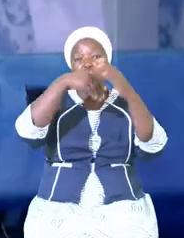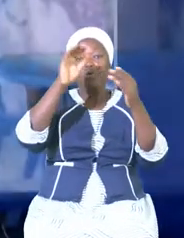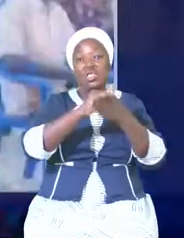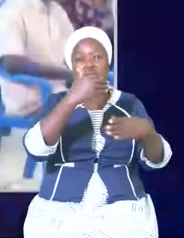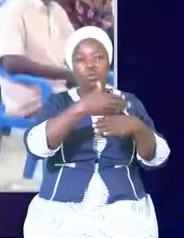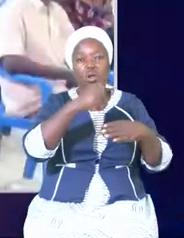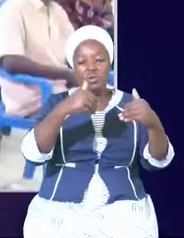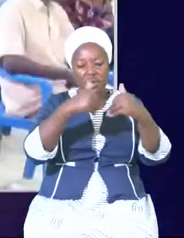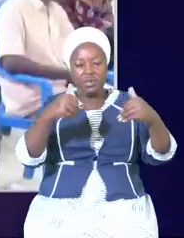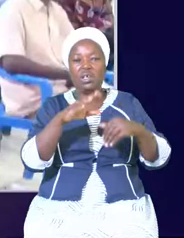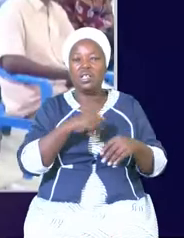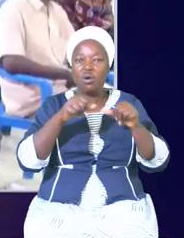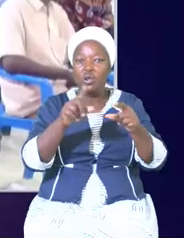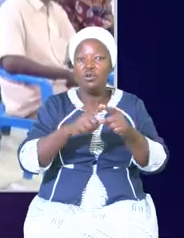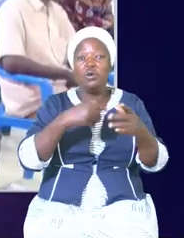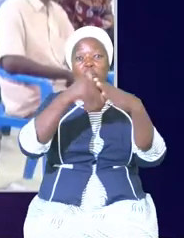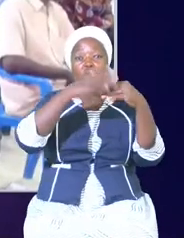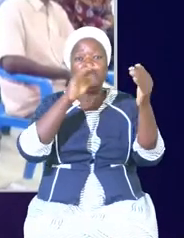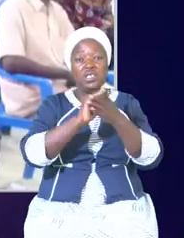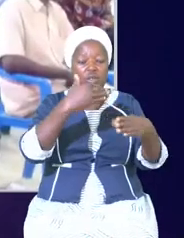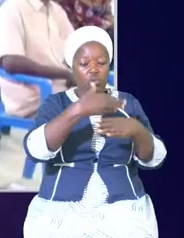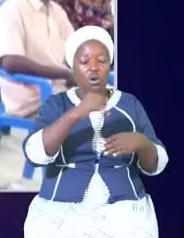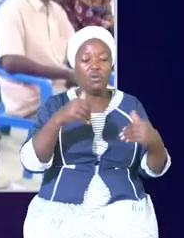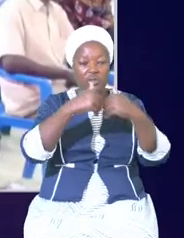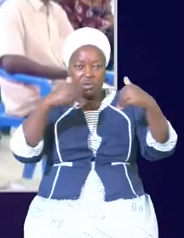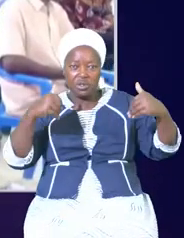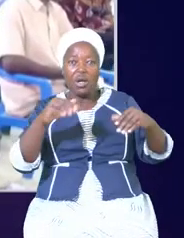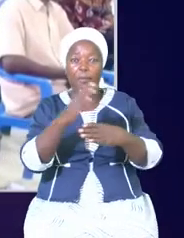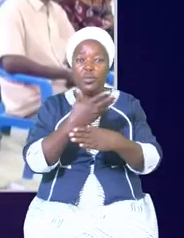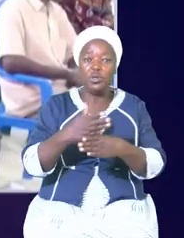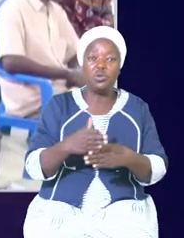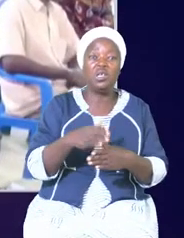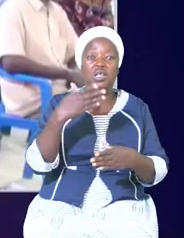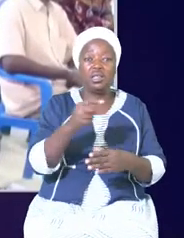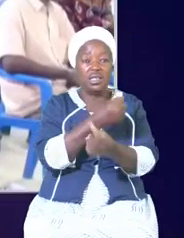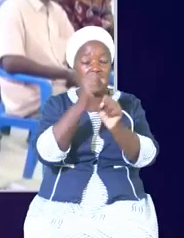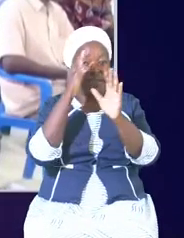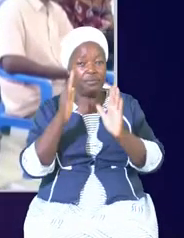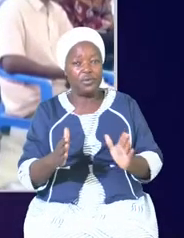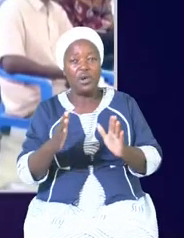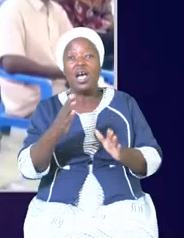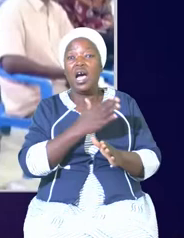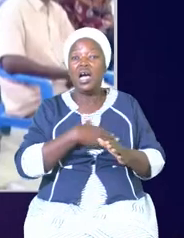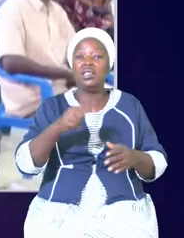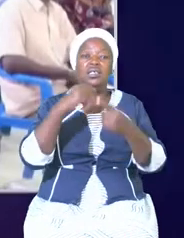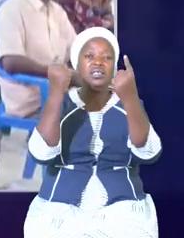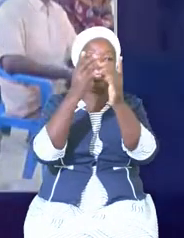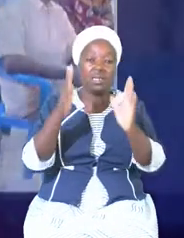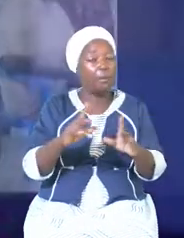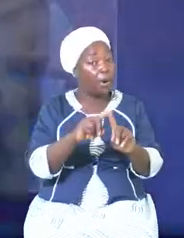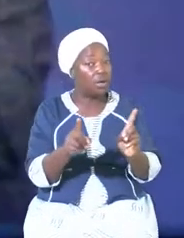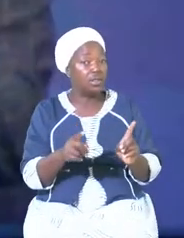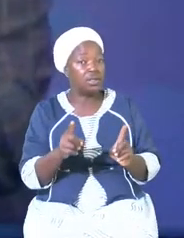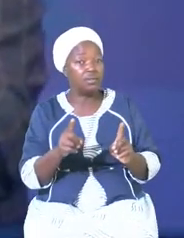still erecting that wall of division between the Savior and the sinner. But